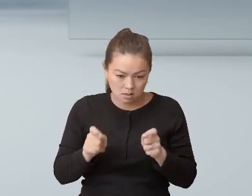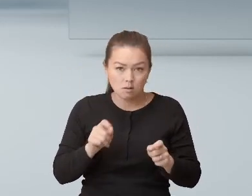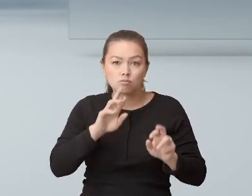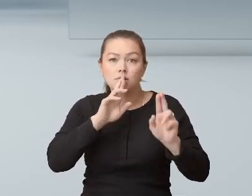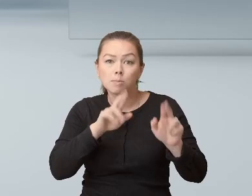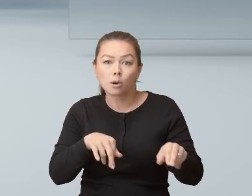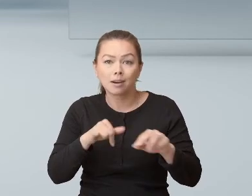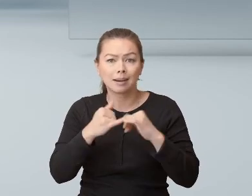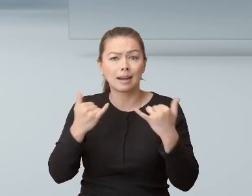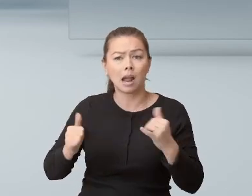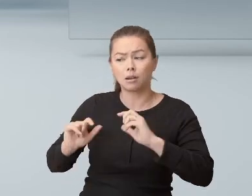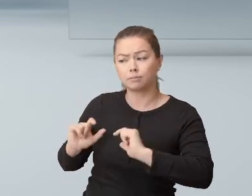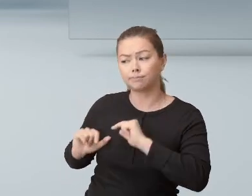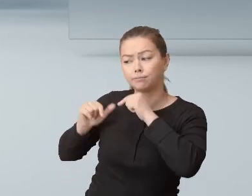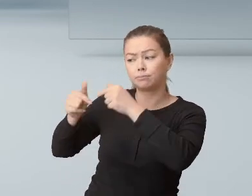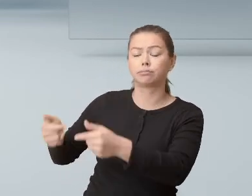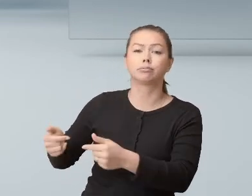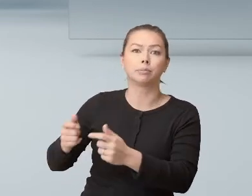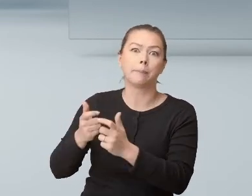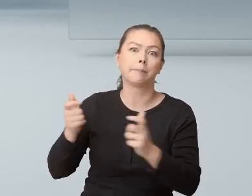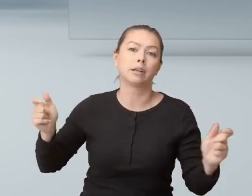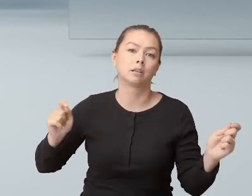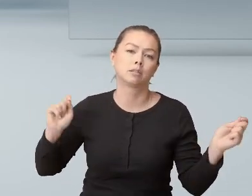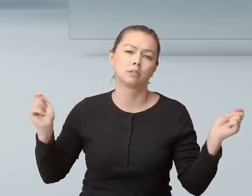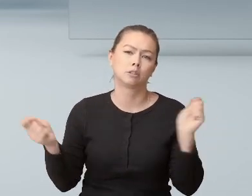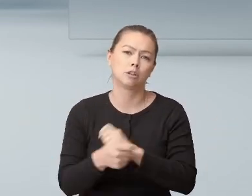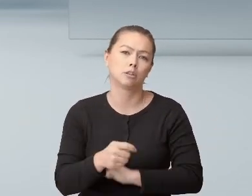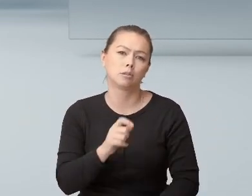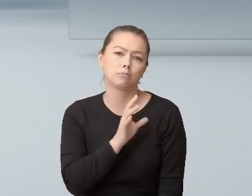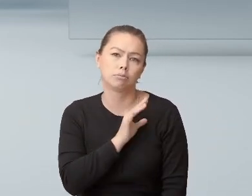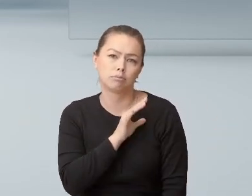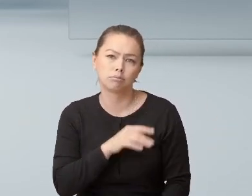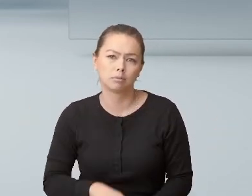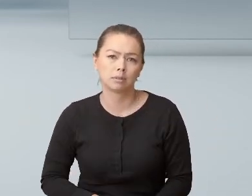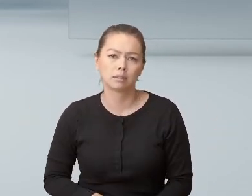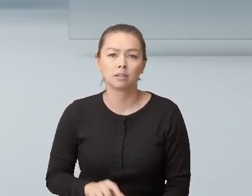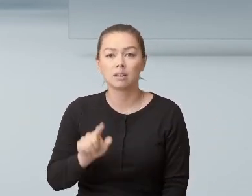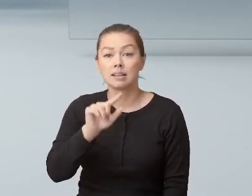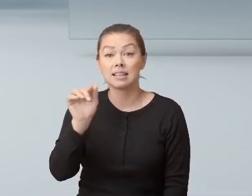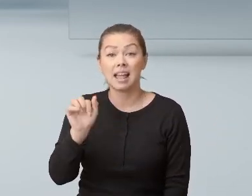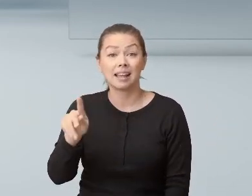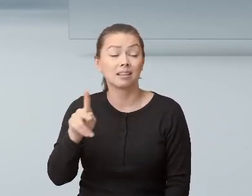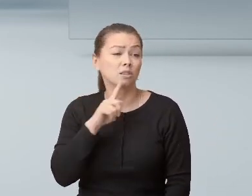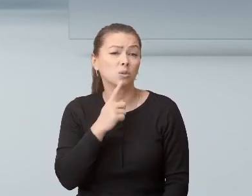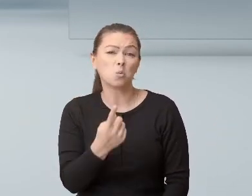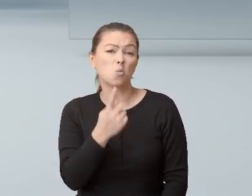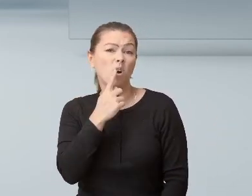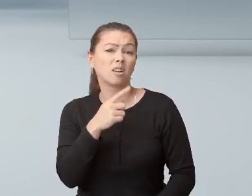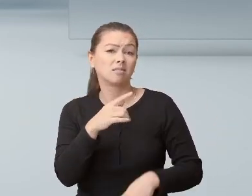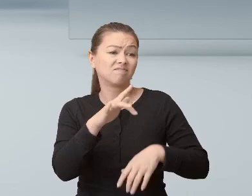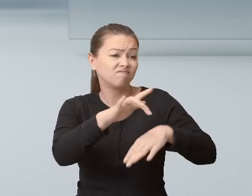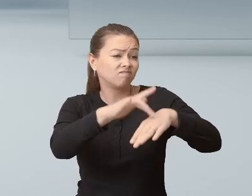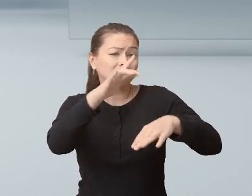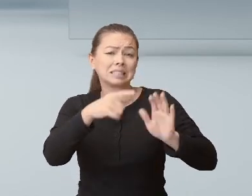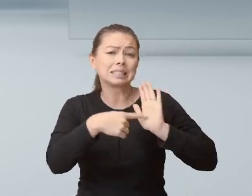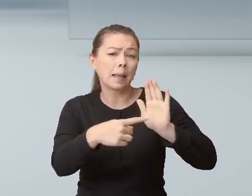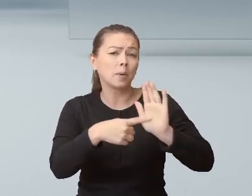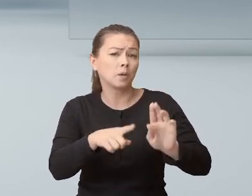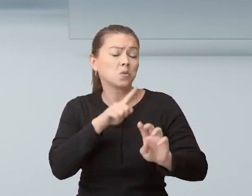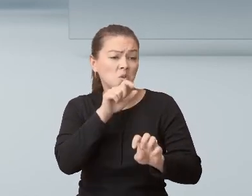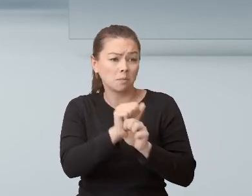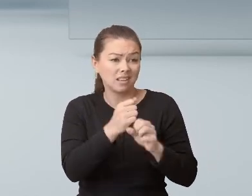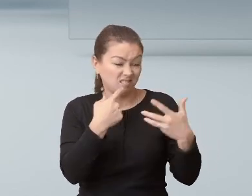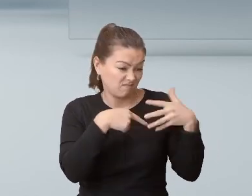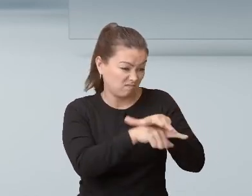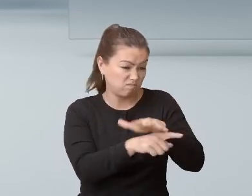massive change on that one. So yeah, that's just a taste of what's there, right, Mike? So there's a lot of it's everywhere in the product. It's